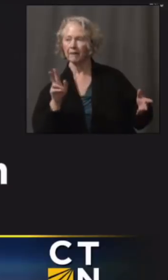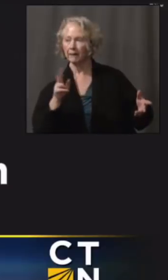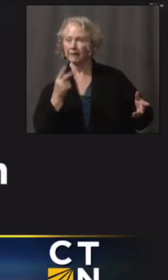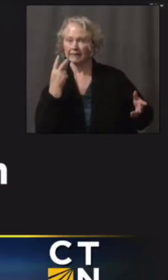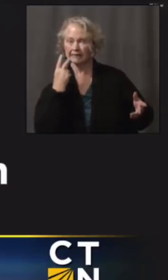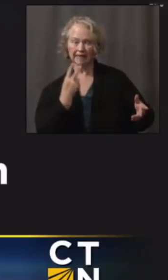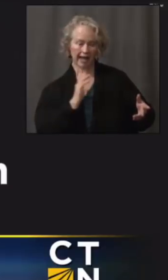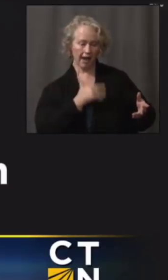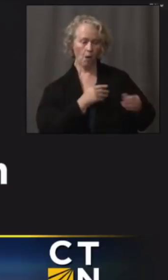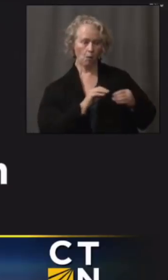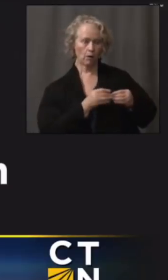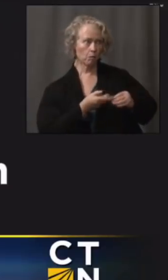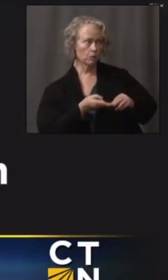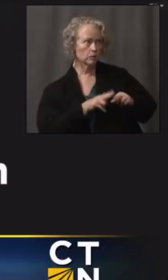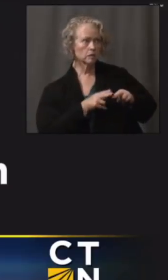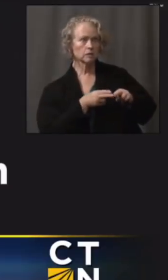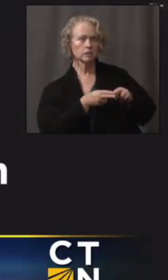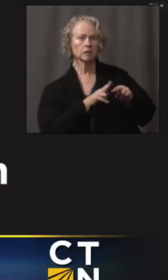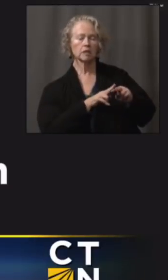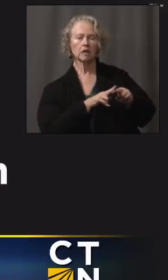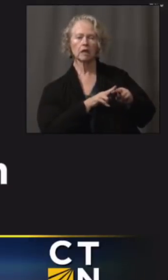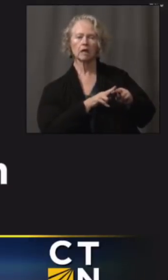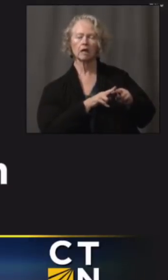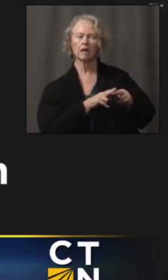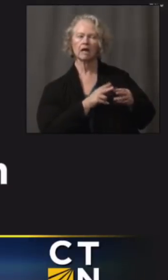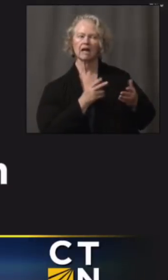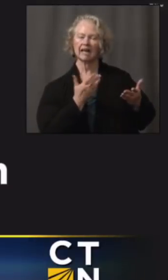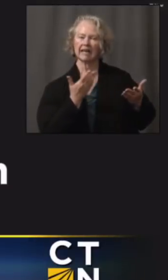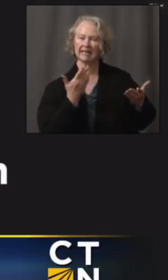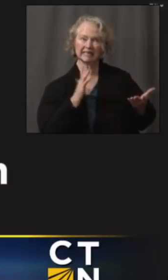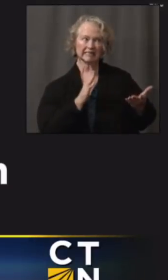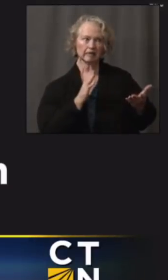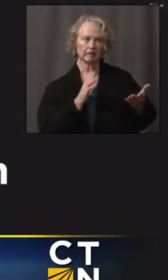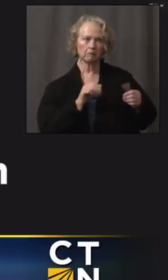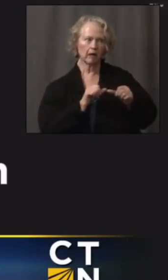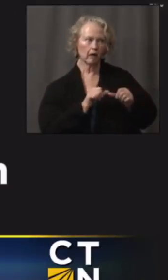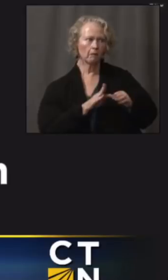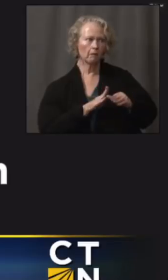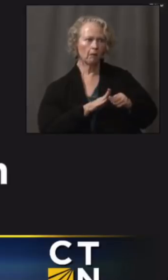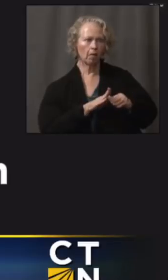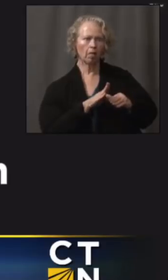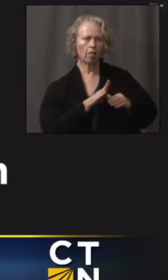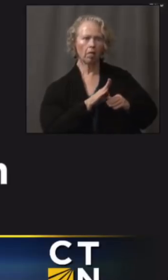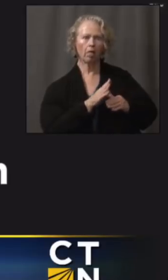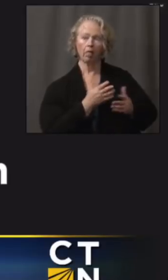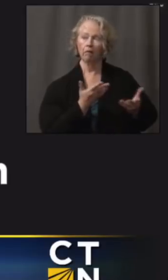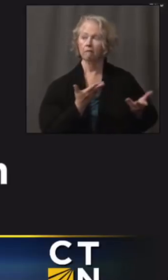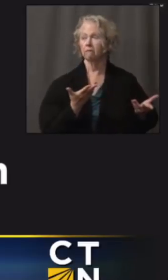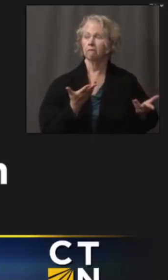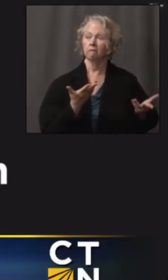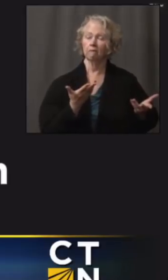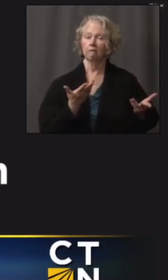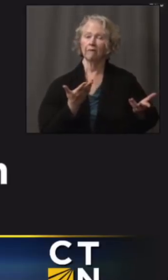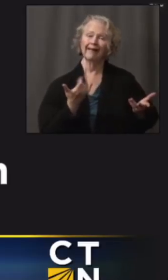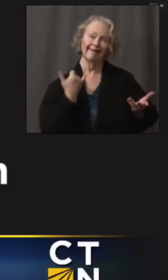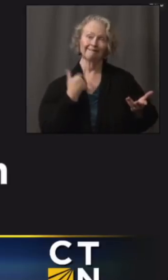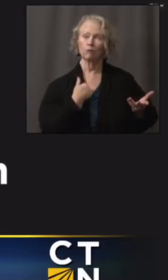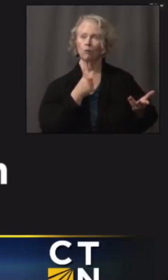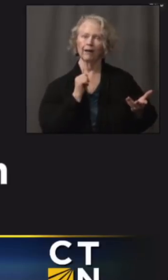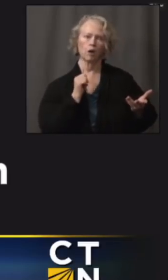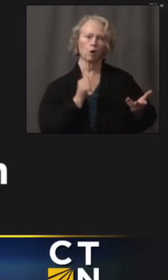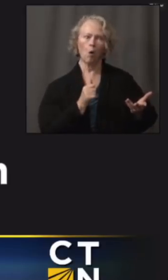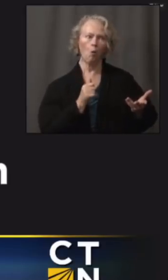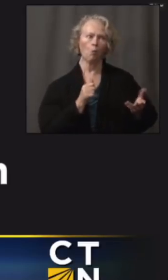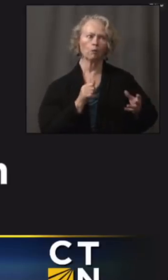up not only here but everywhere and seem to almost inevitably be continuing upward, and they say, if we don't do something